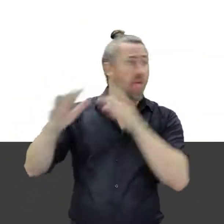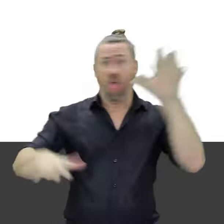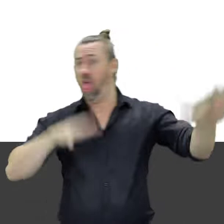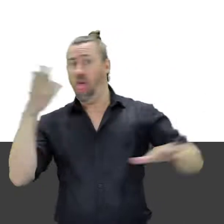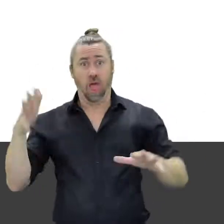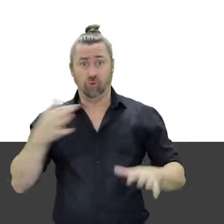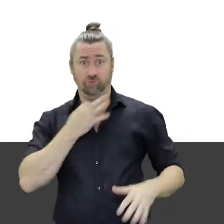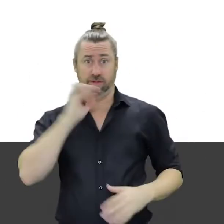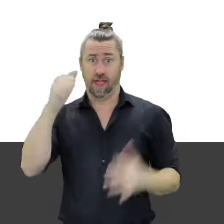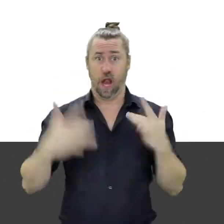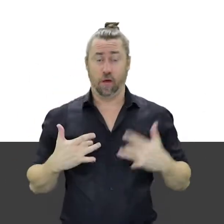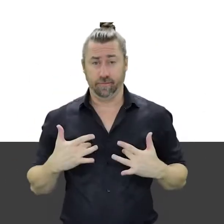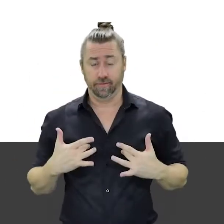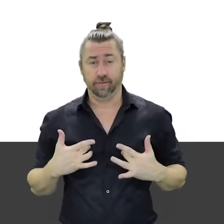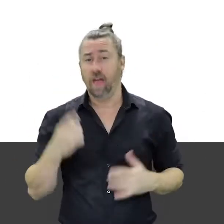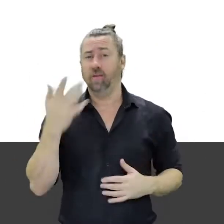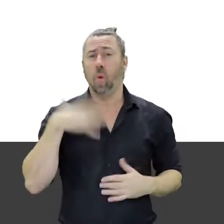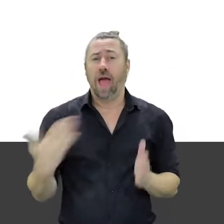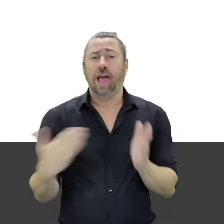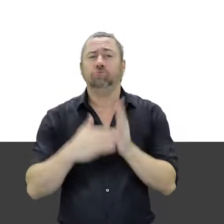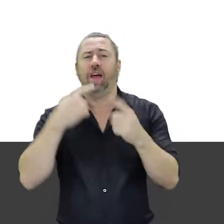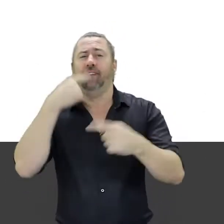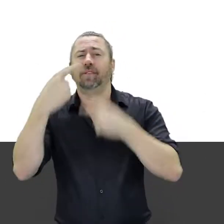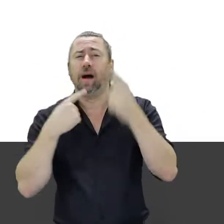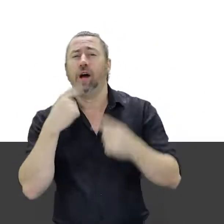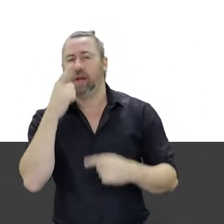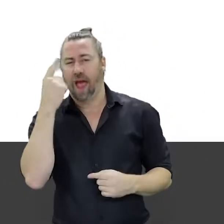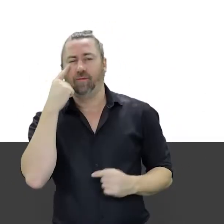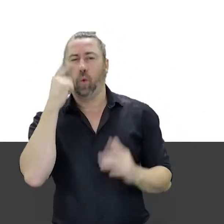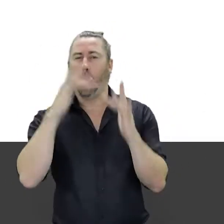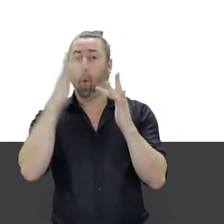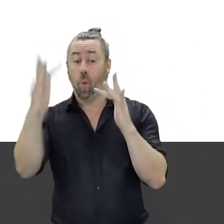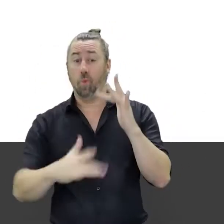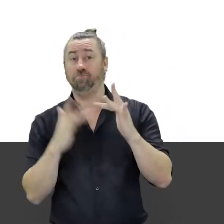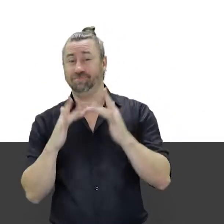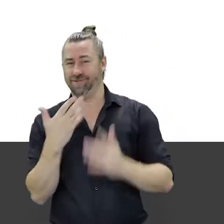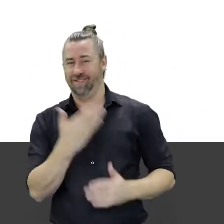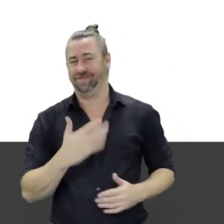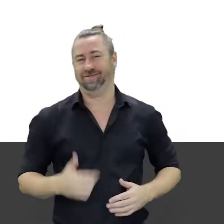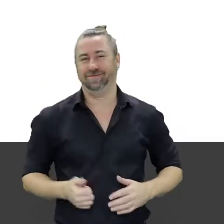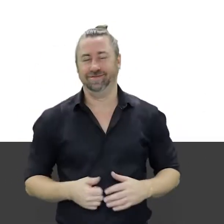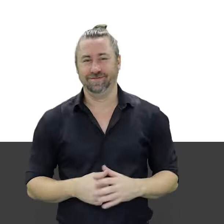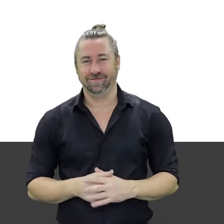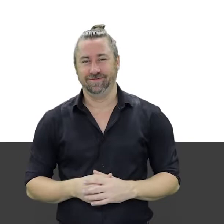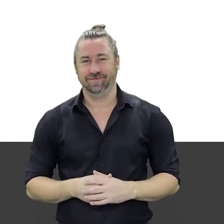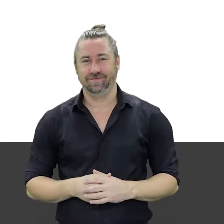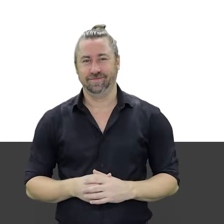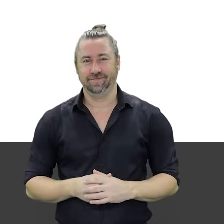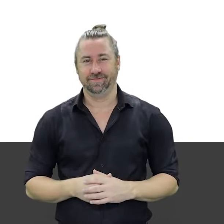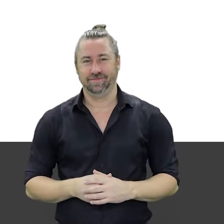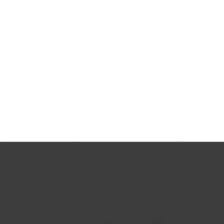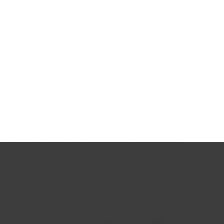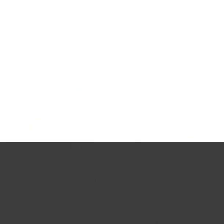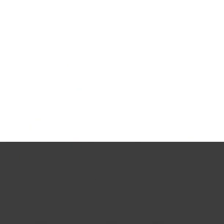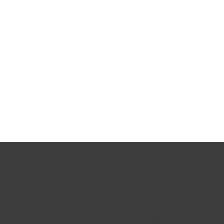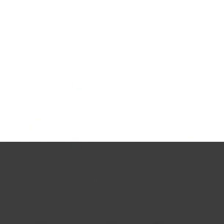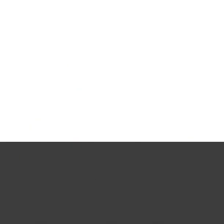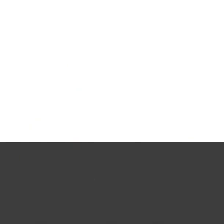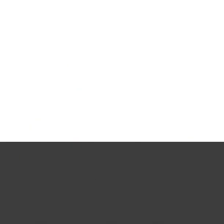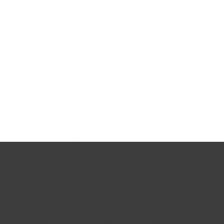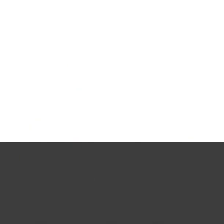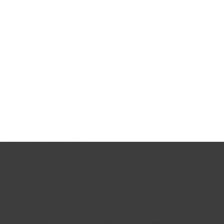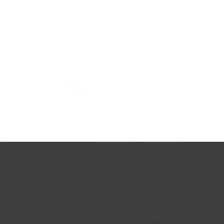more information, visit disaster.sdrc.qld.gov.au.